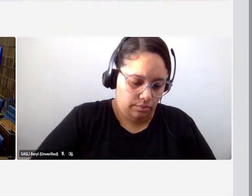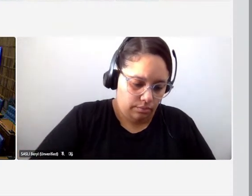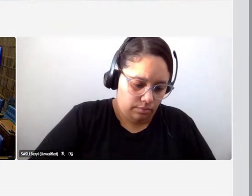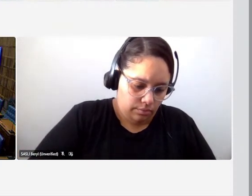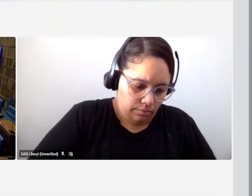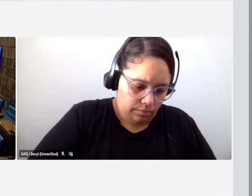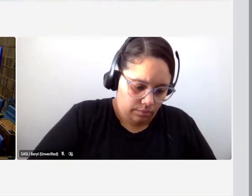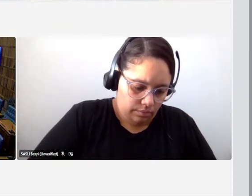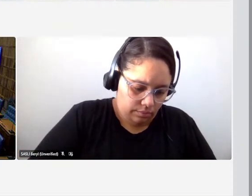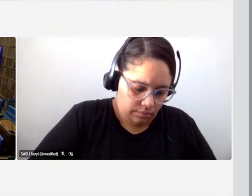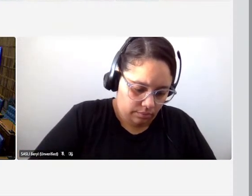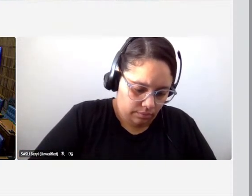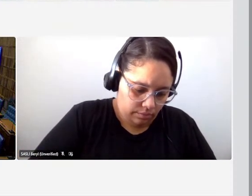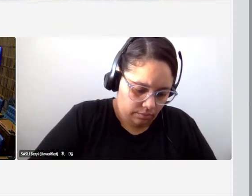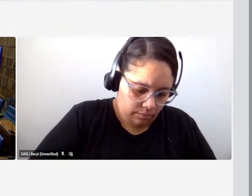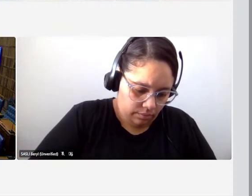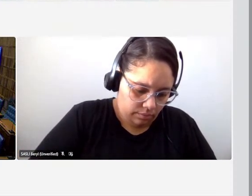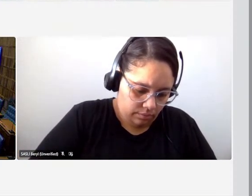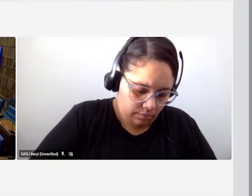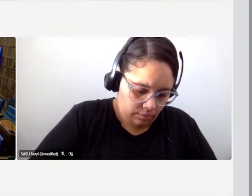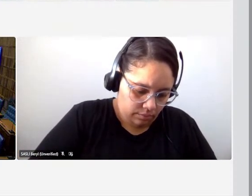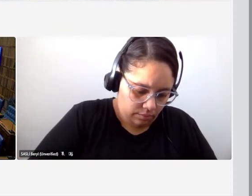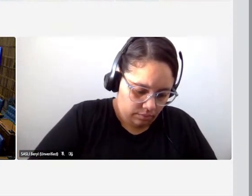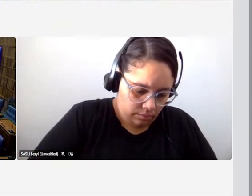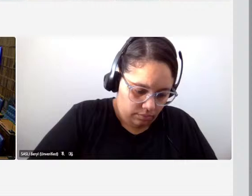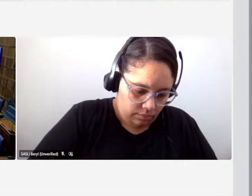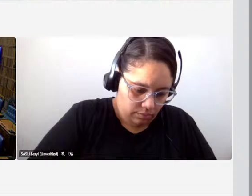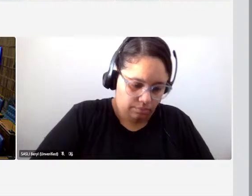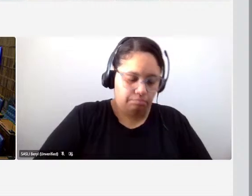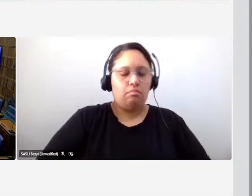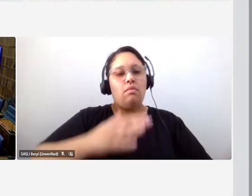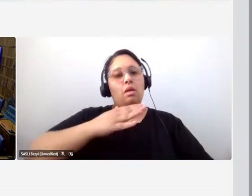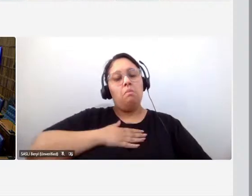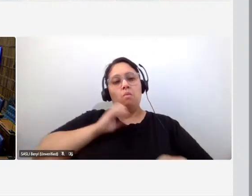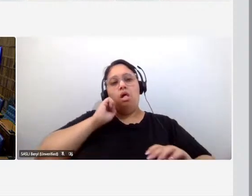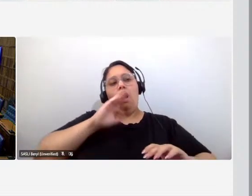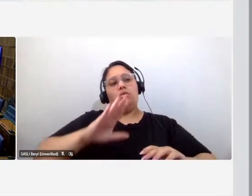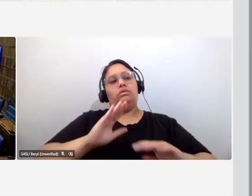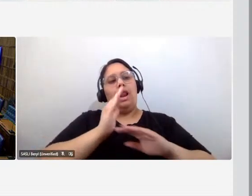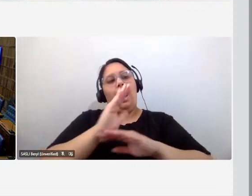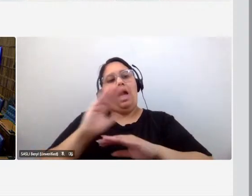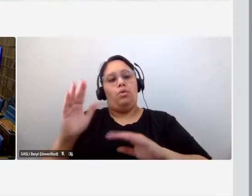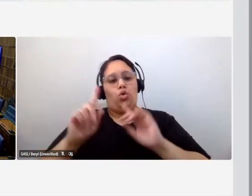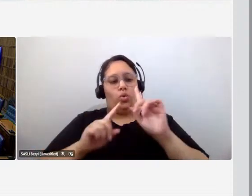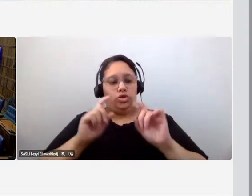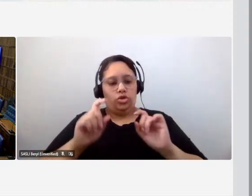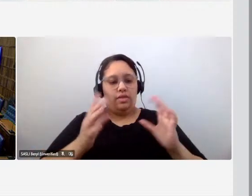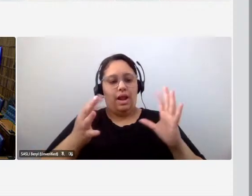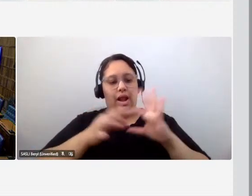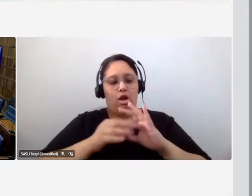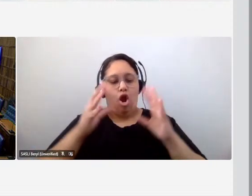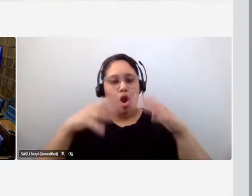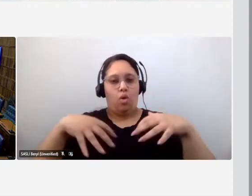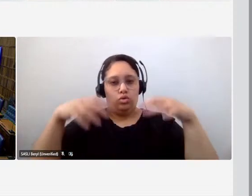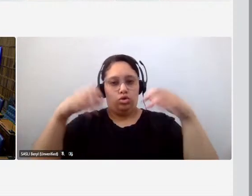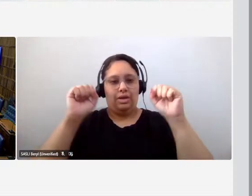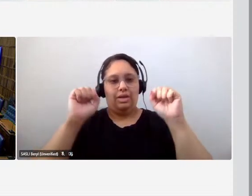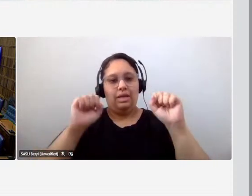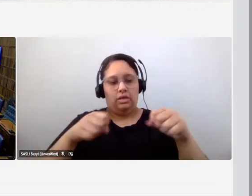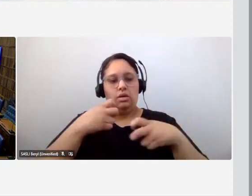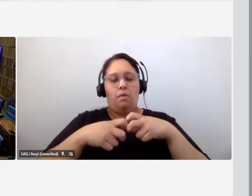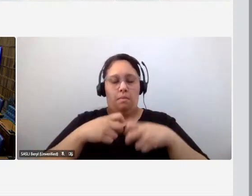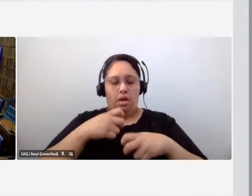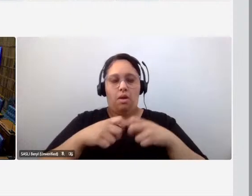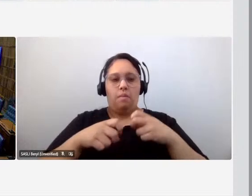Okay, thank you, Chair. I will be addressing the library questions. So with regards to the load shedding, yes, it was a problem,